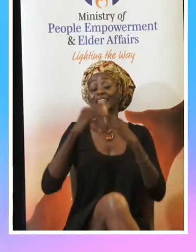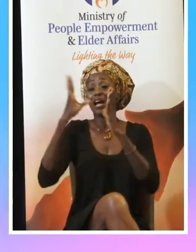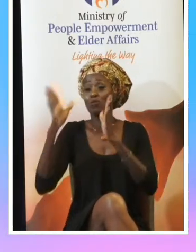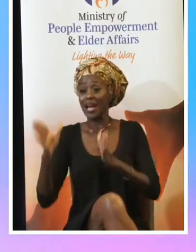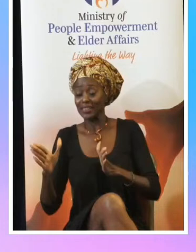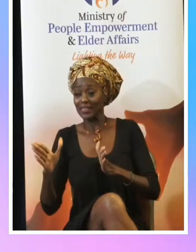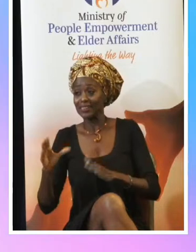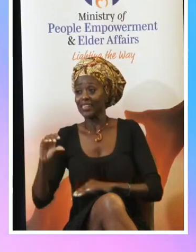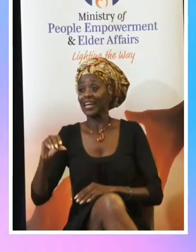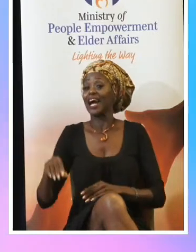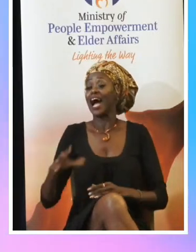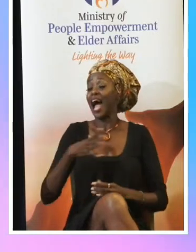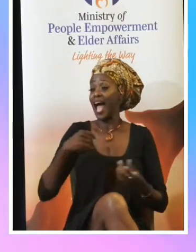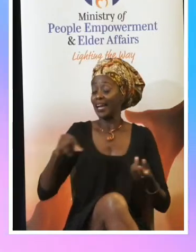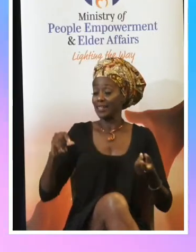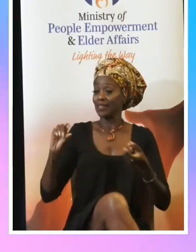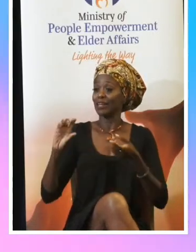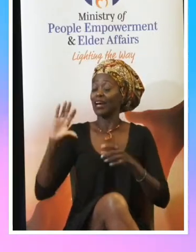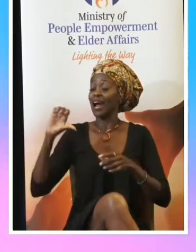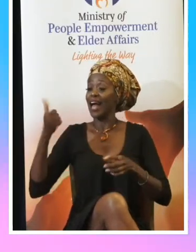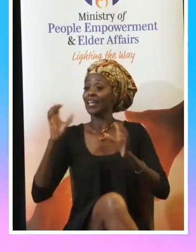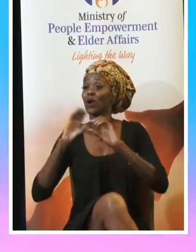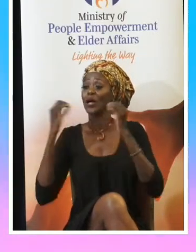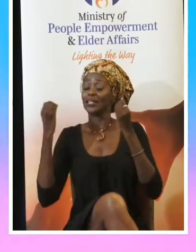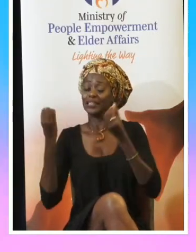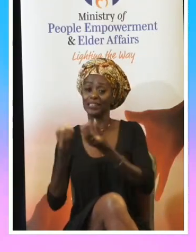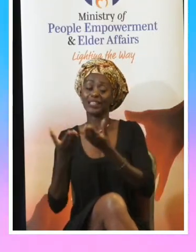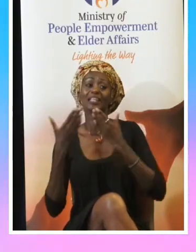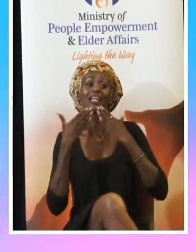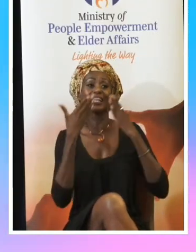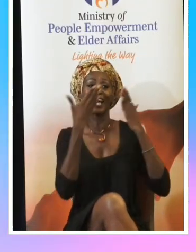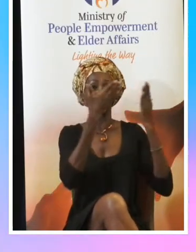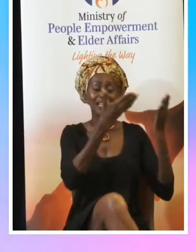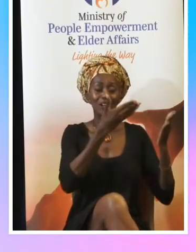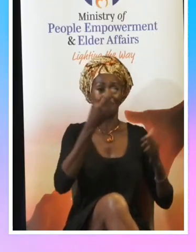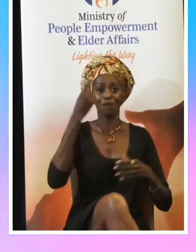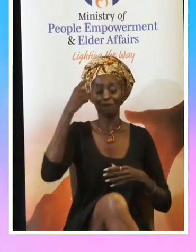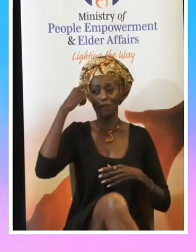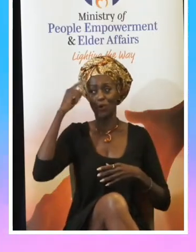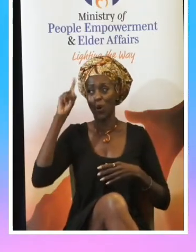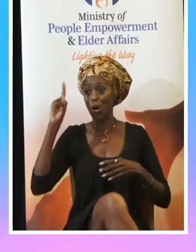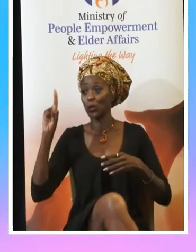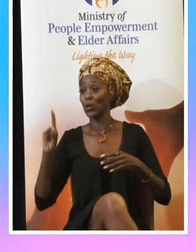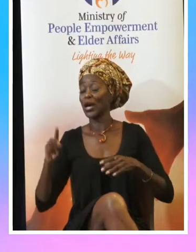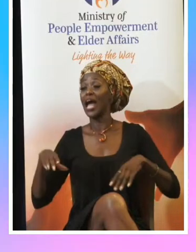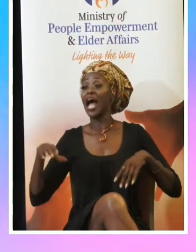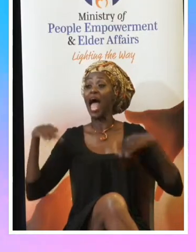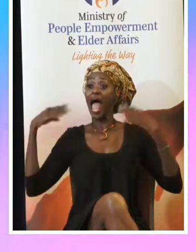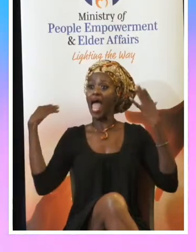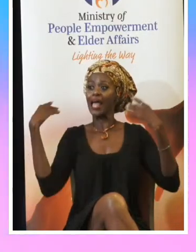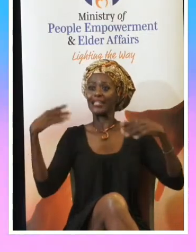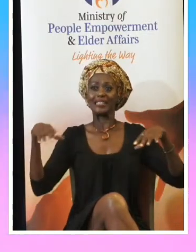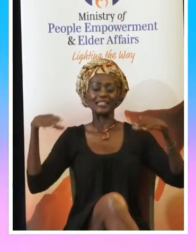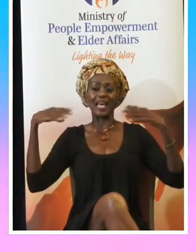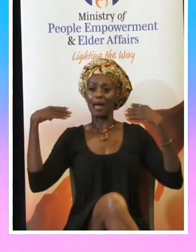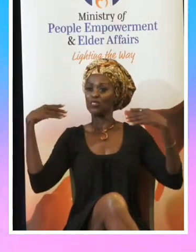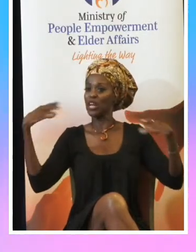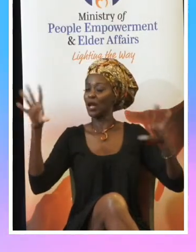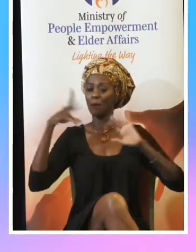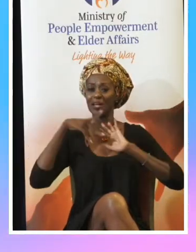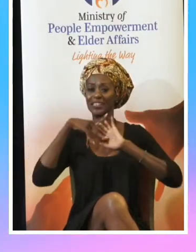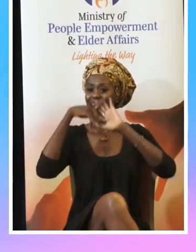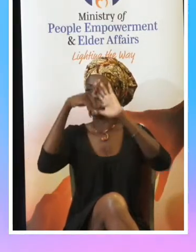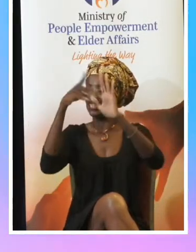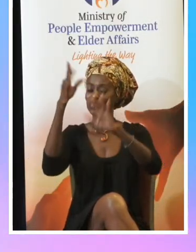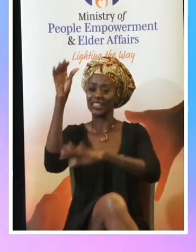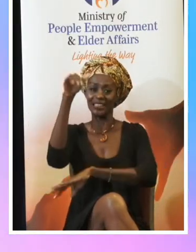affiliated organizations, I want to thank you for your exceptional presentation and for your acknowledgement of